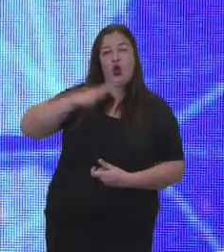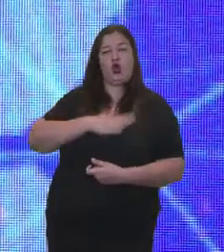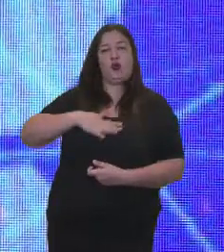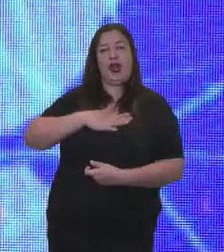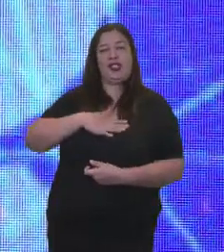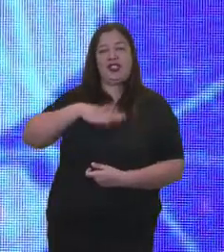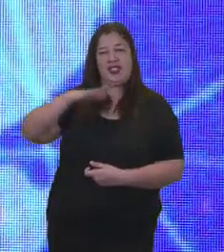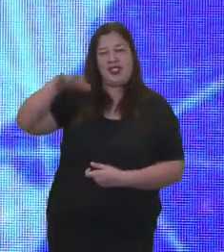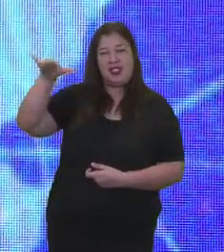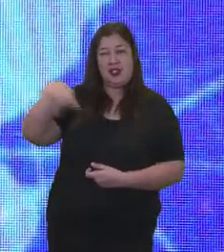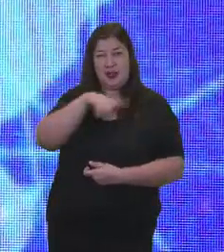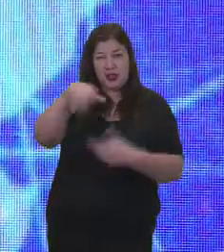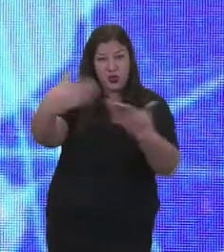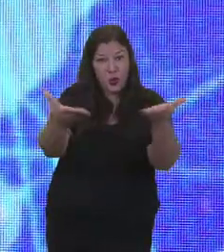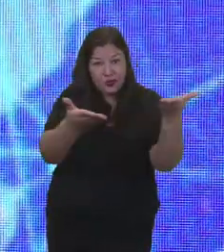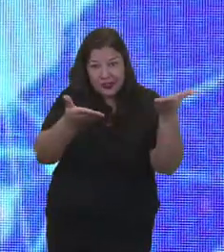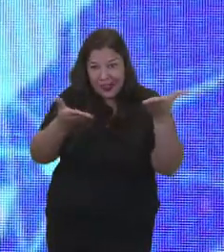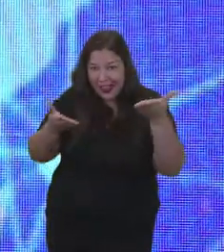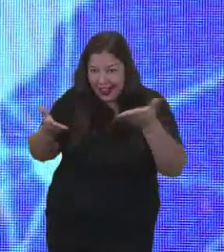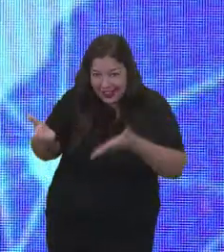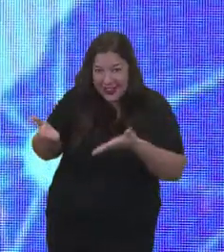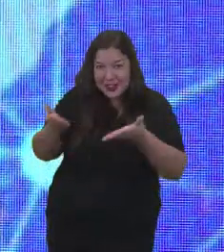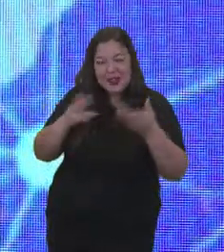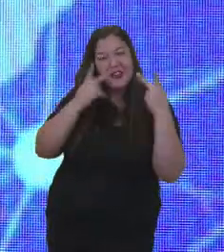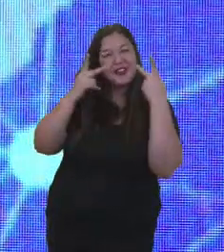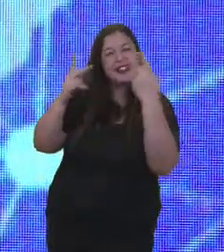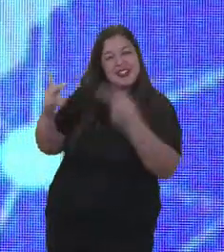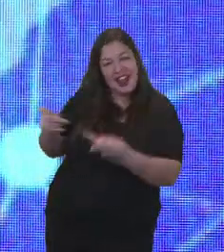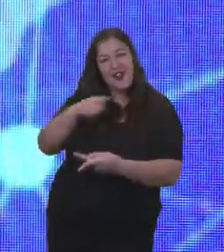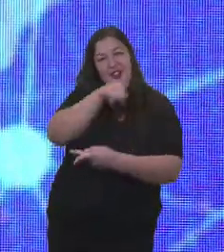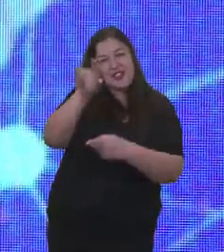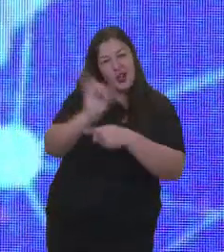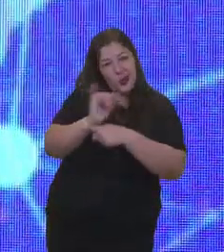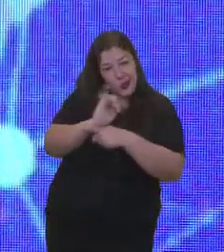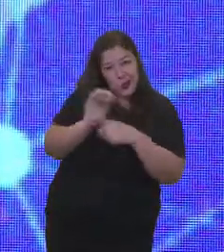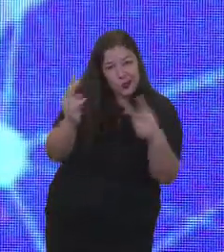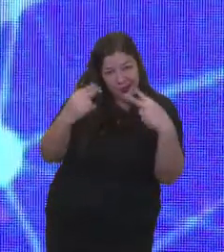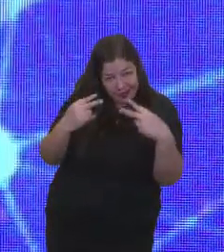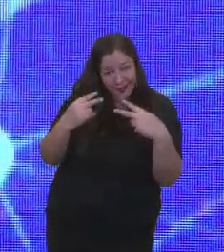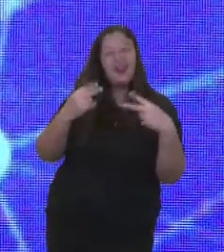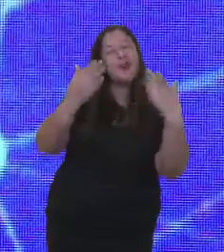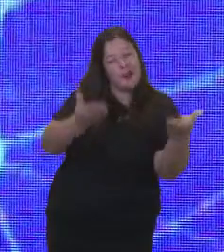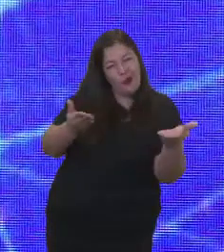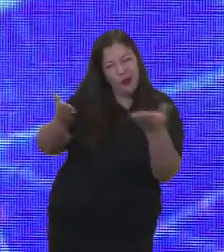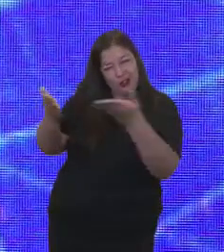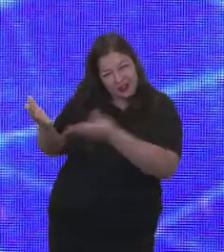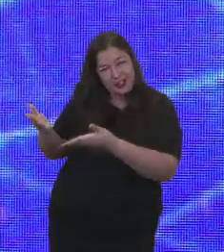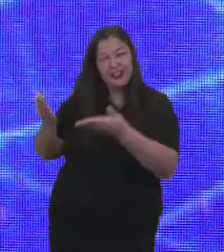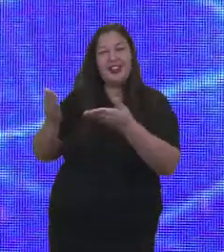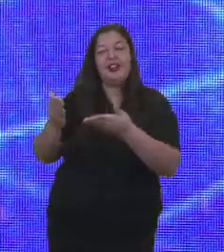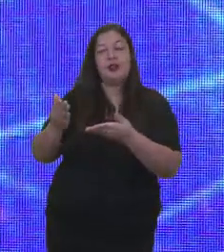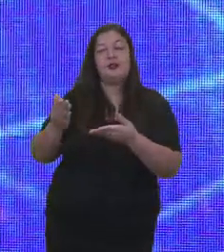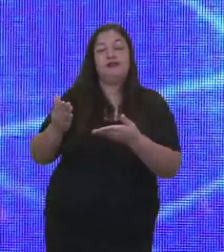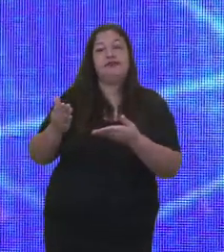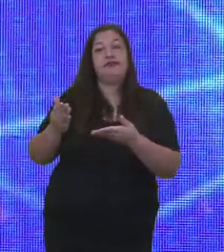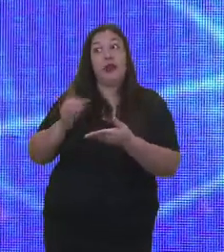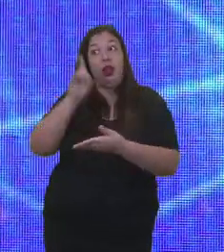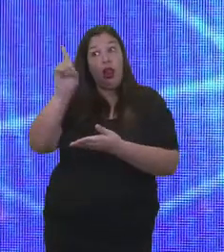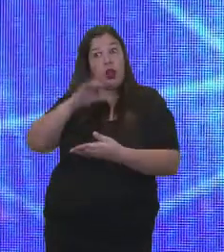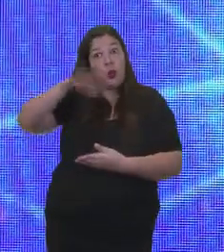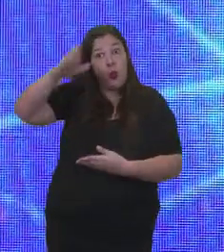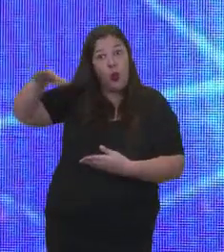invited to go there, including the people are watching us by YouTube. And we began to build tools